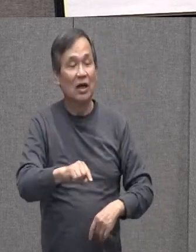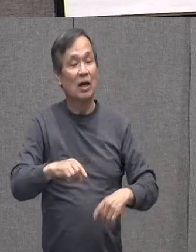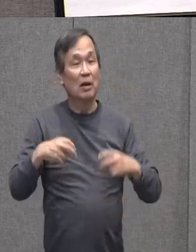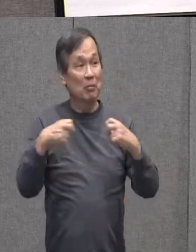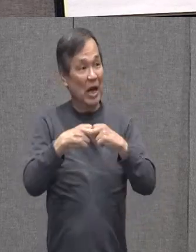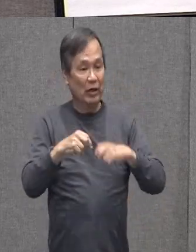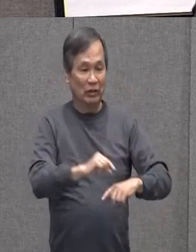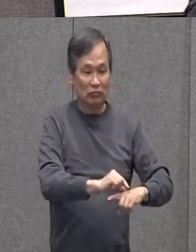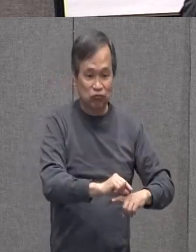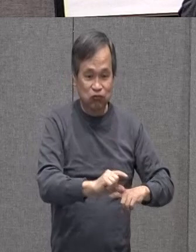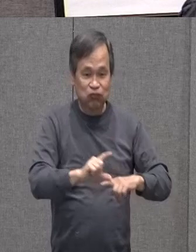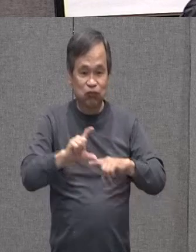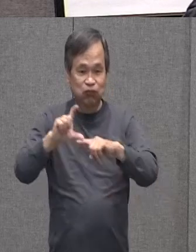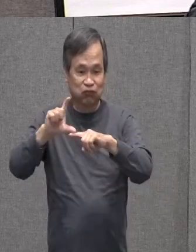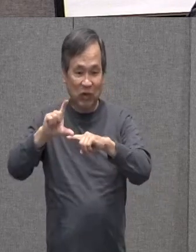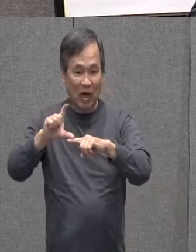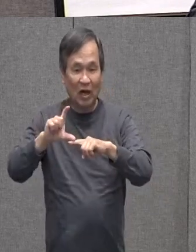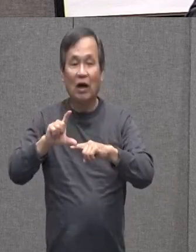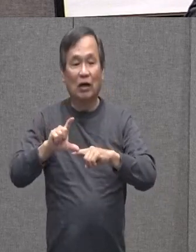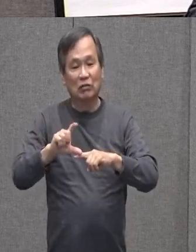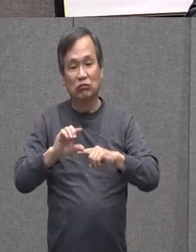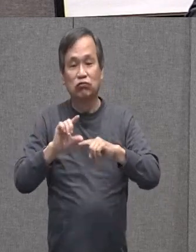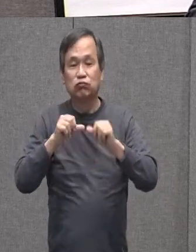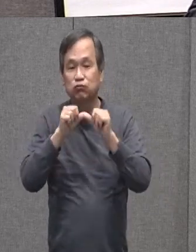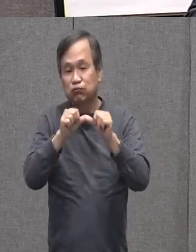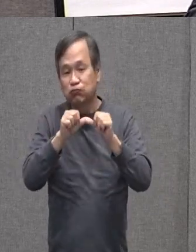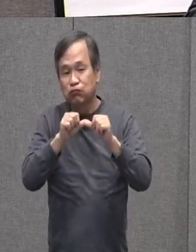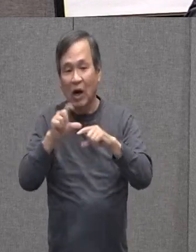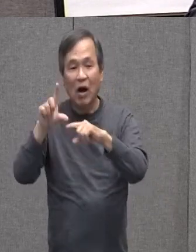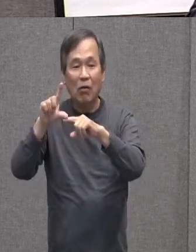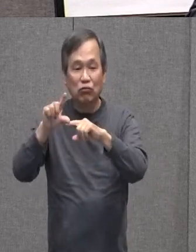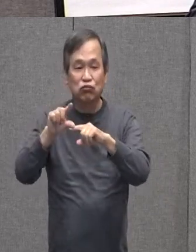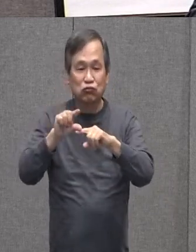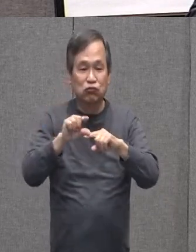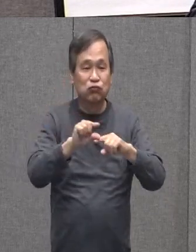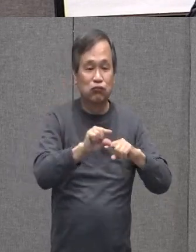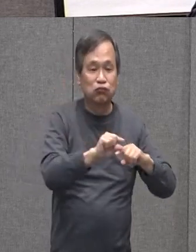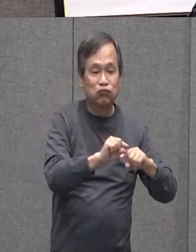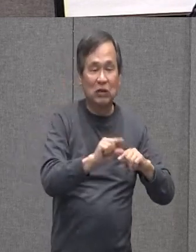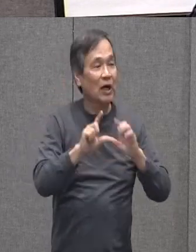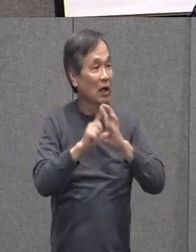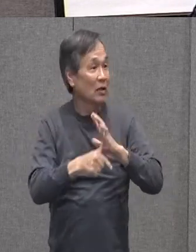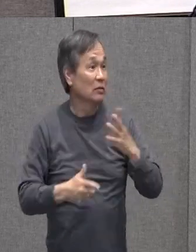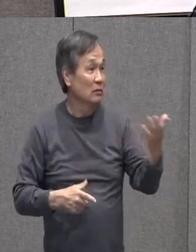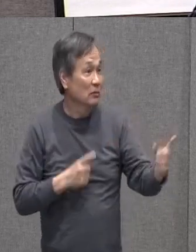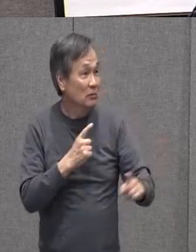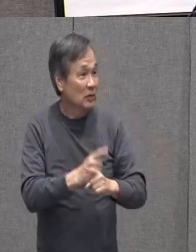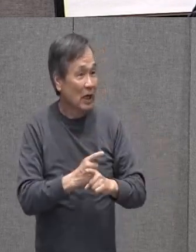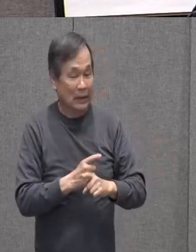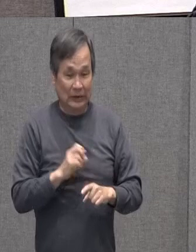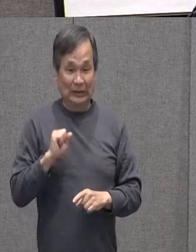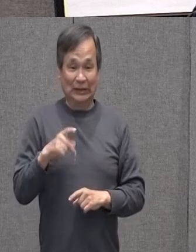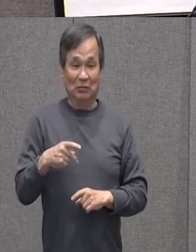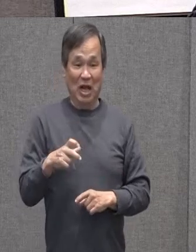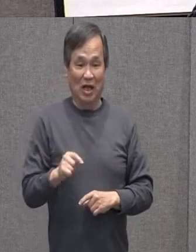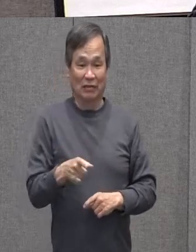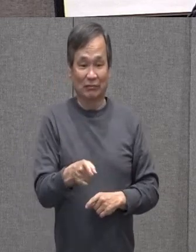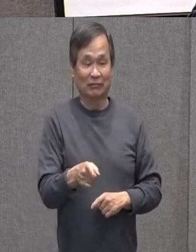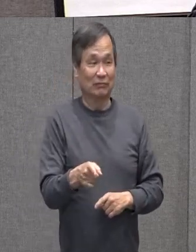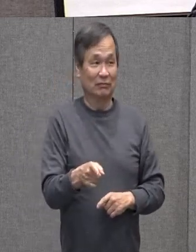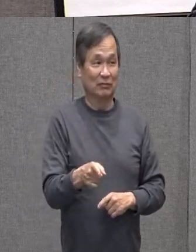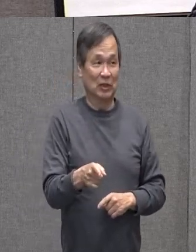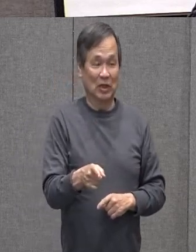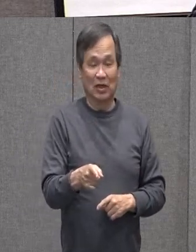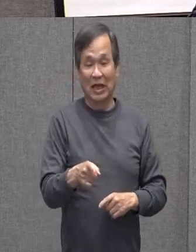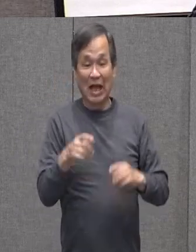they're charged, they don't have to be plugged into the wall to receive electricity. Oh, wow. Okay, so Spot receives electricity from